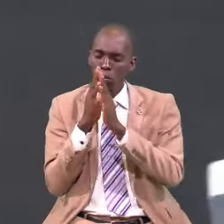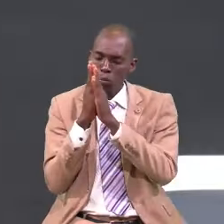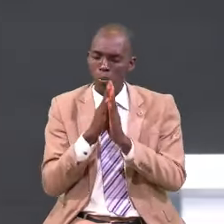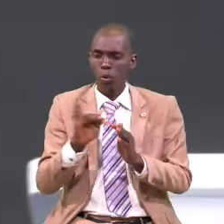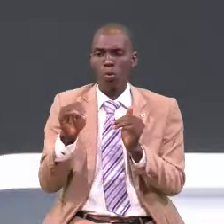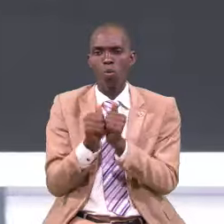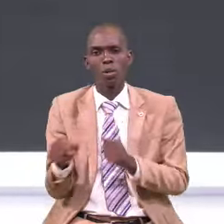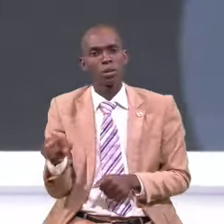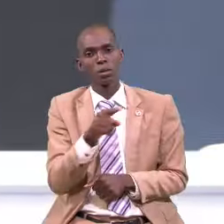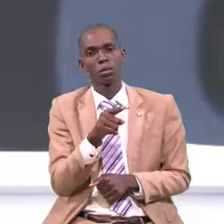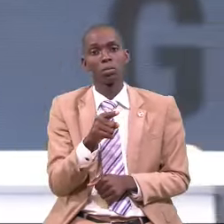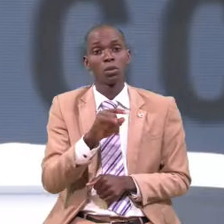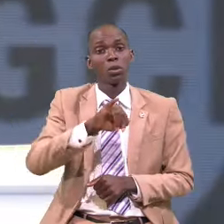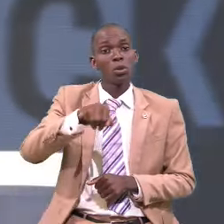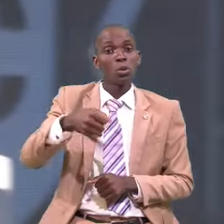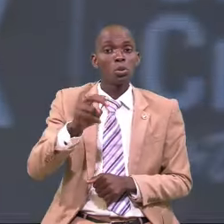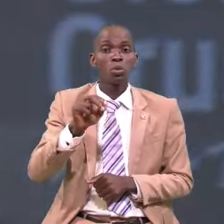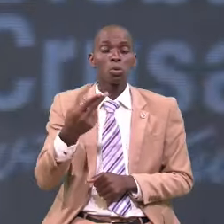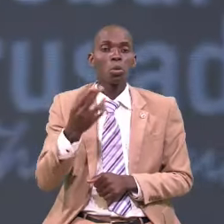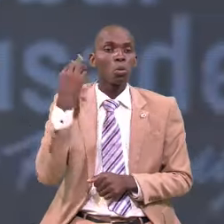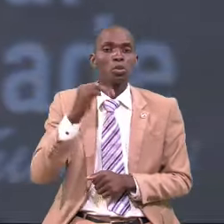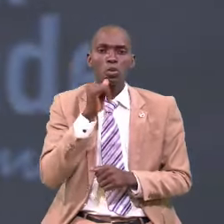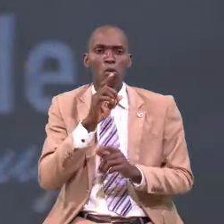wasn't talking and singing.